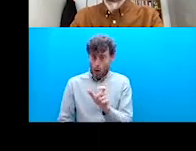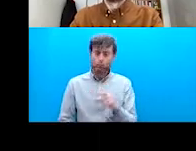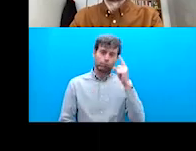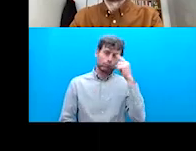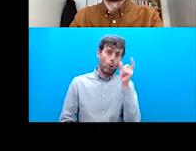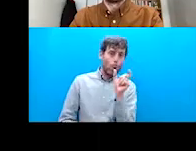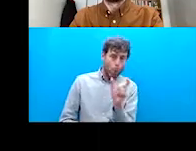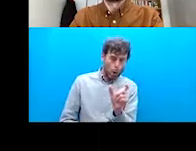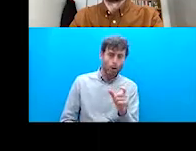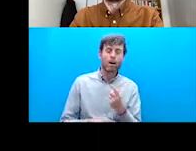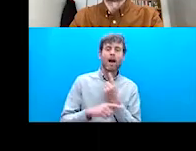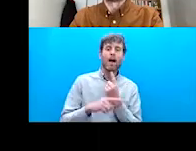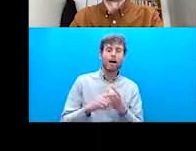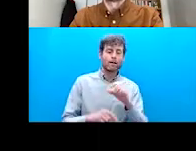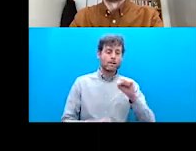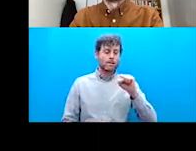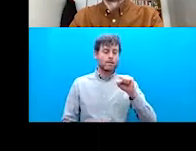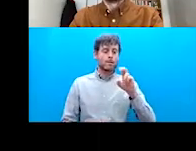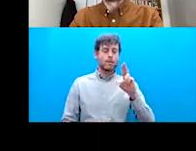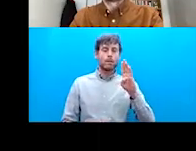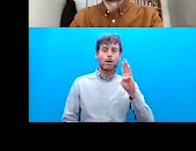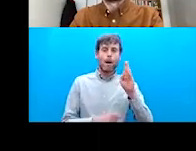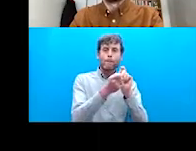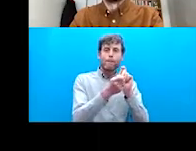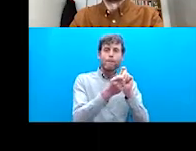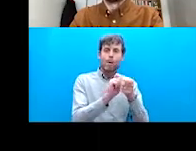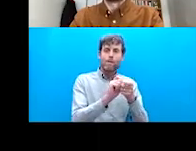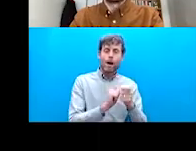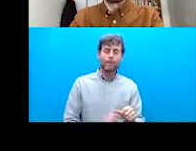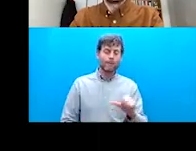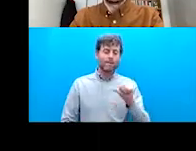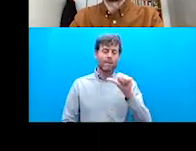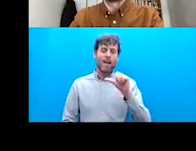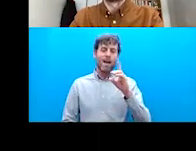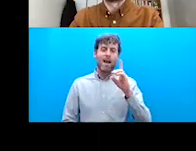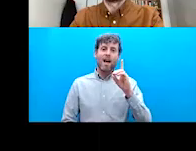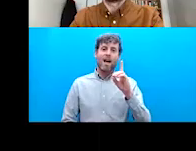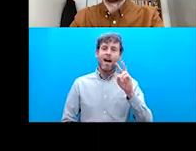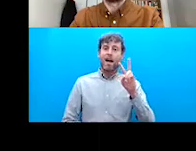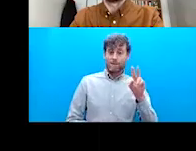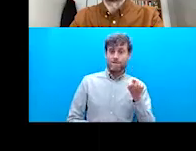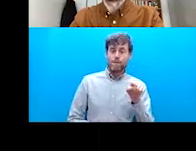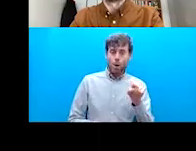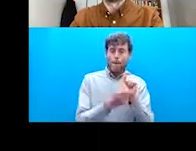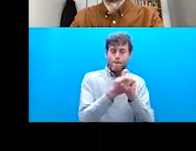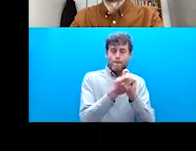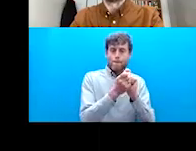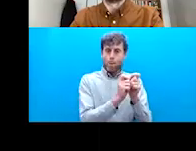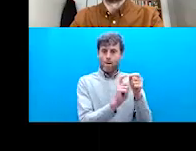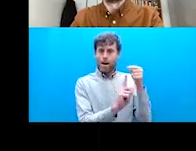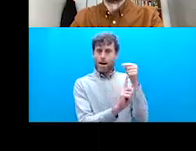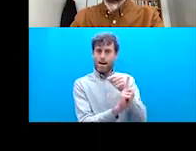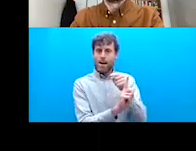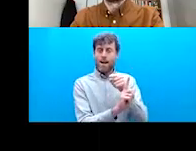sub-modifiers. So these are adverbs that would modify an adjective that, however, in our stimuli is